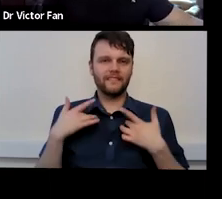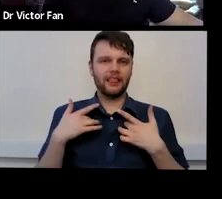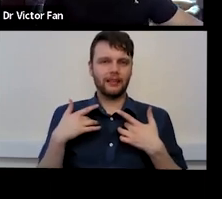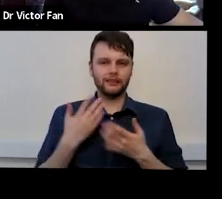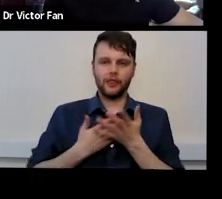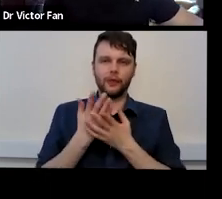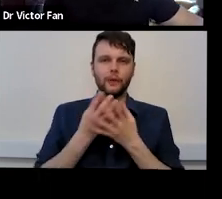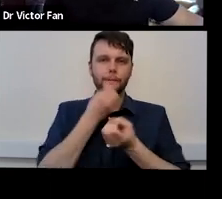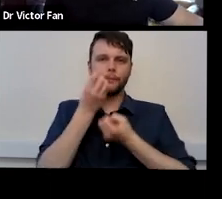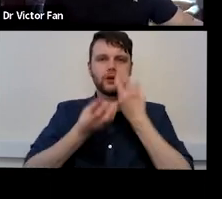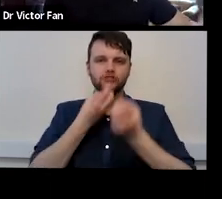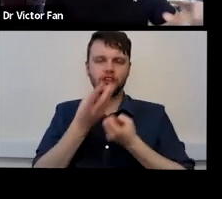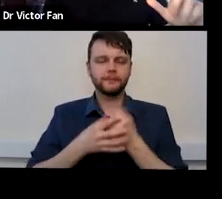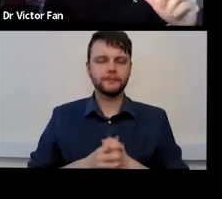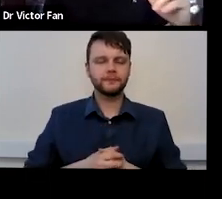poetry.